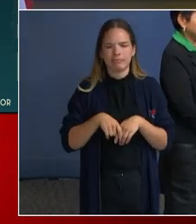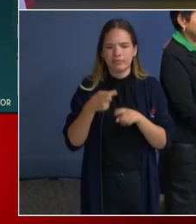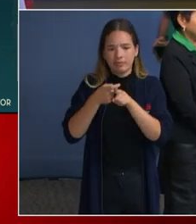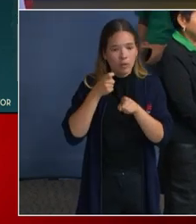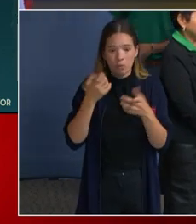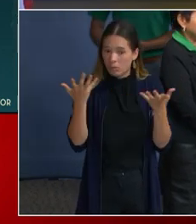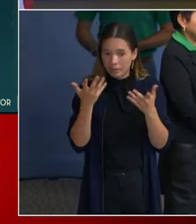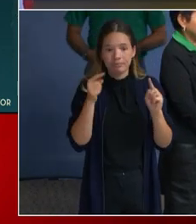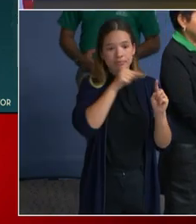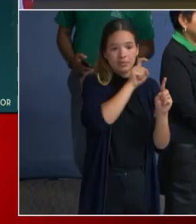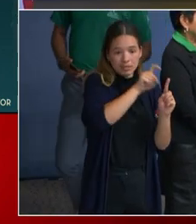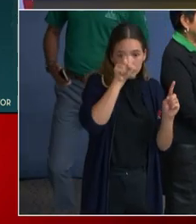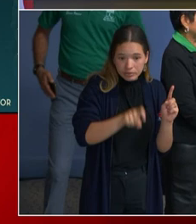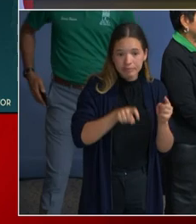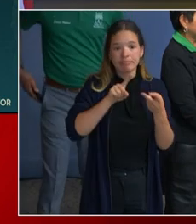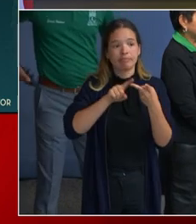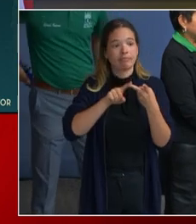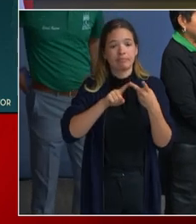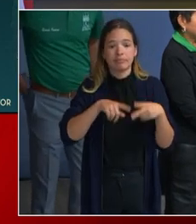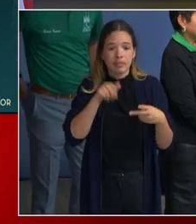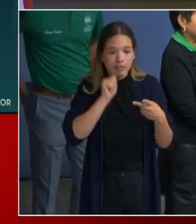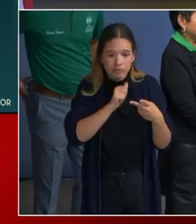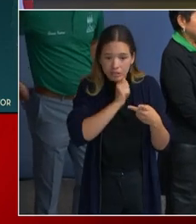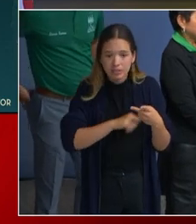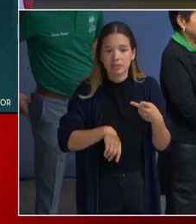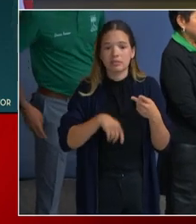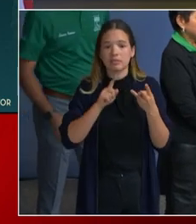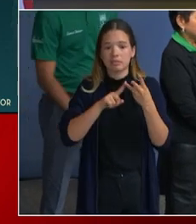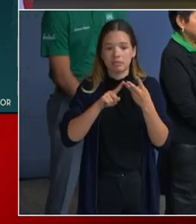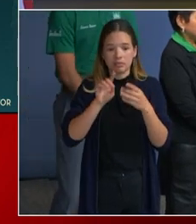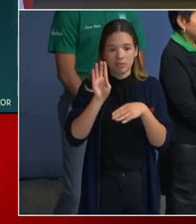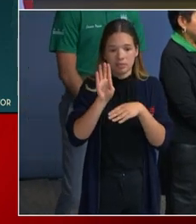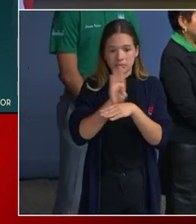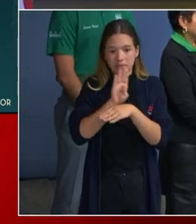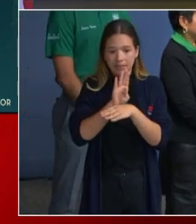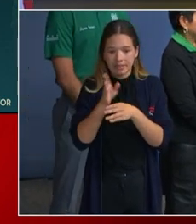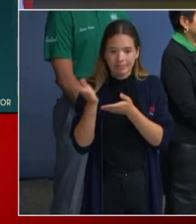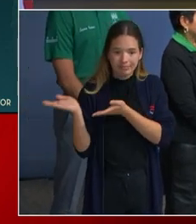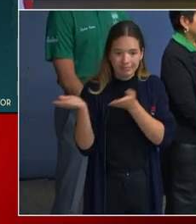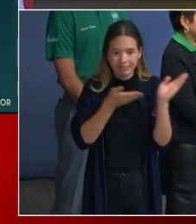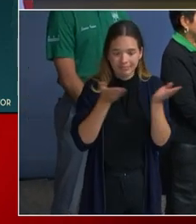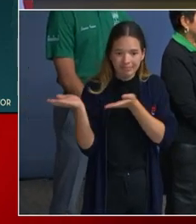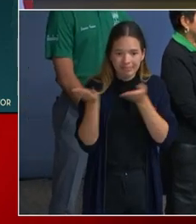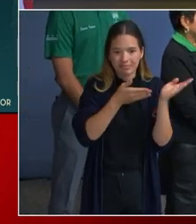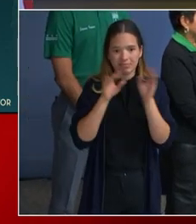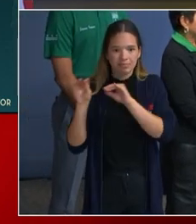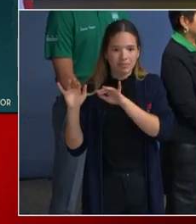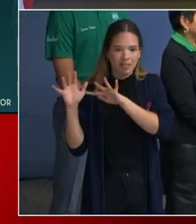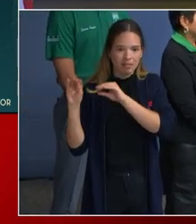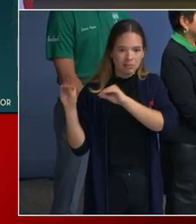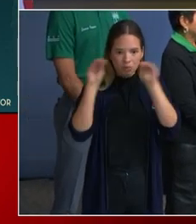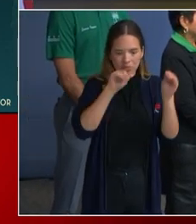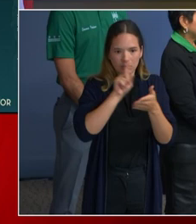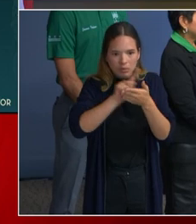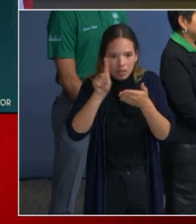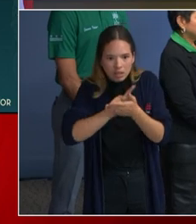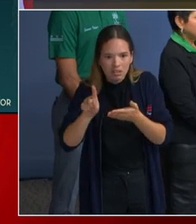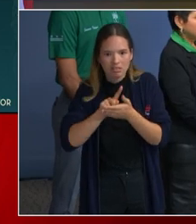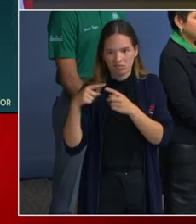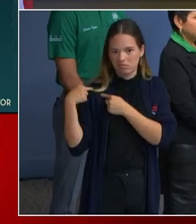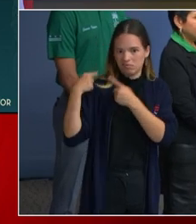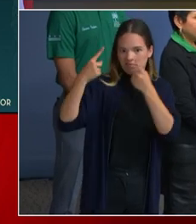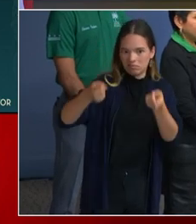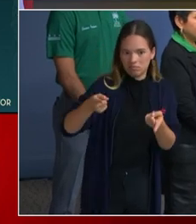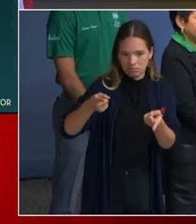bused hundreds of people to D.C. each week since April. I am joined by members